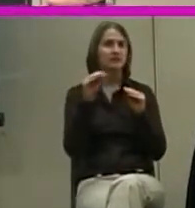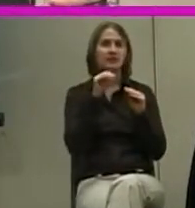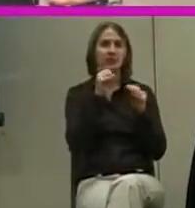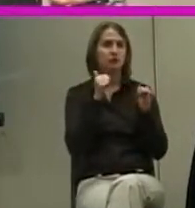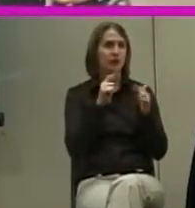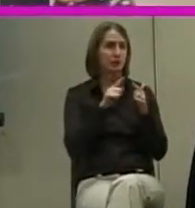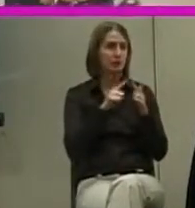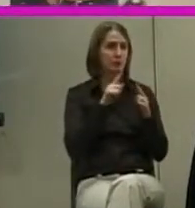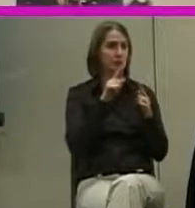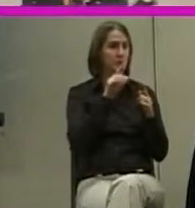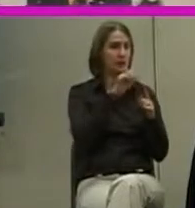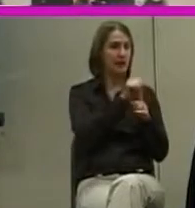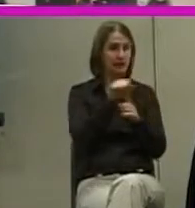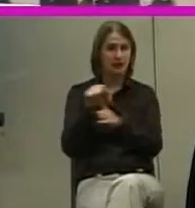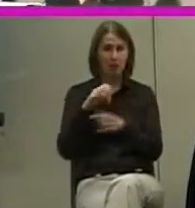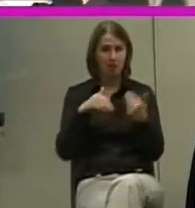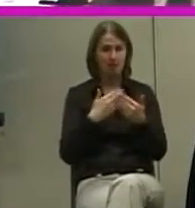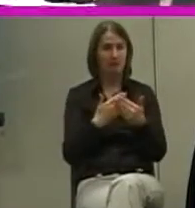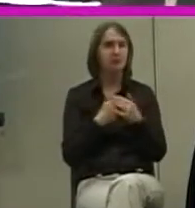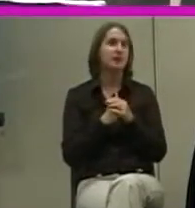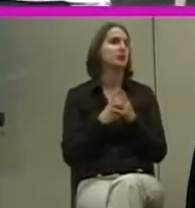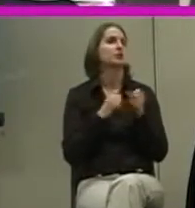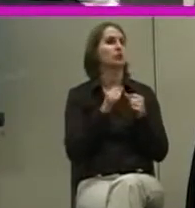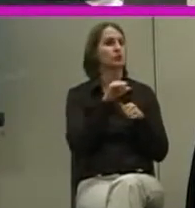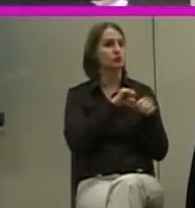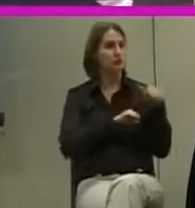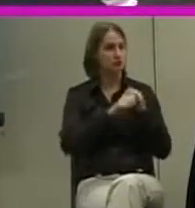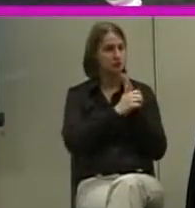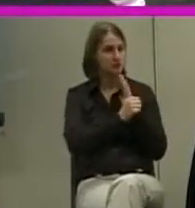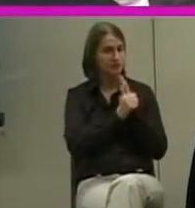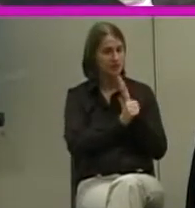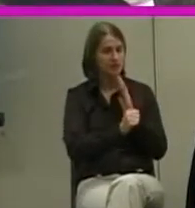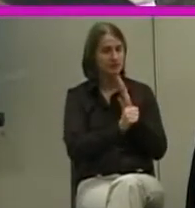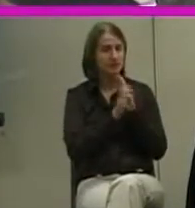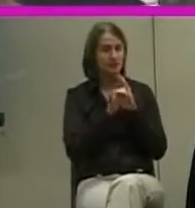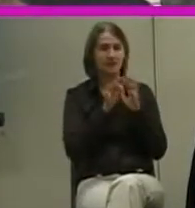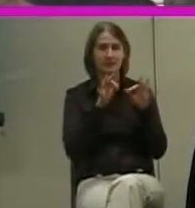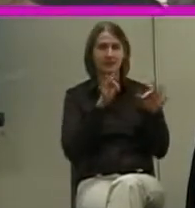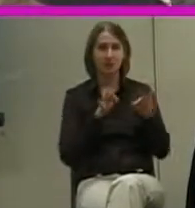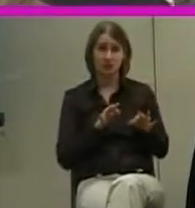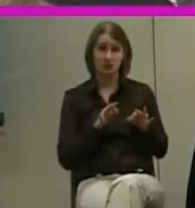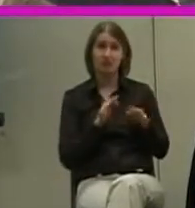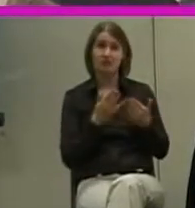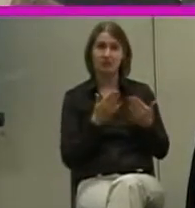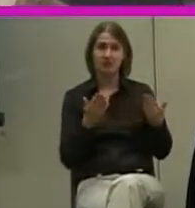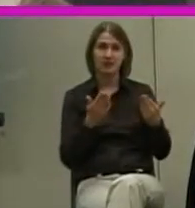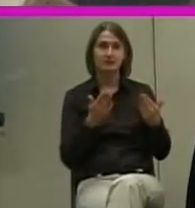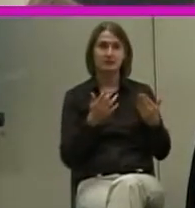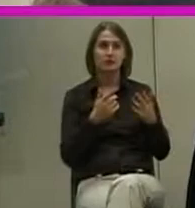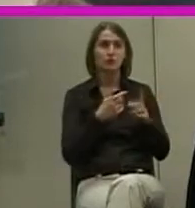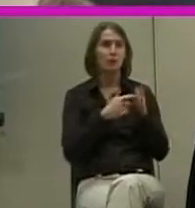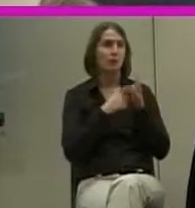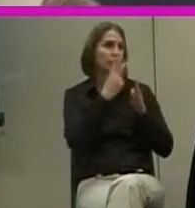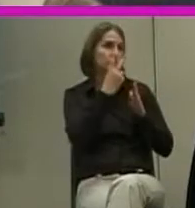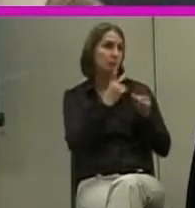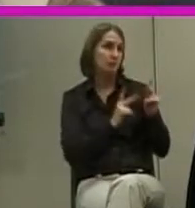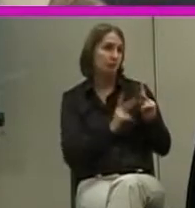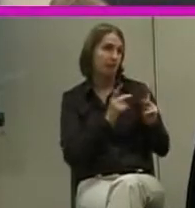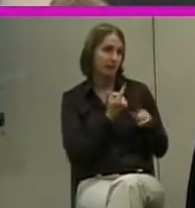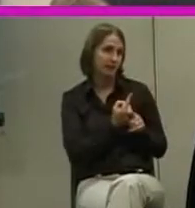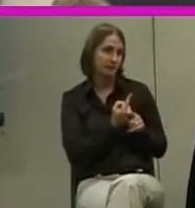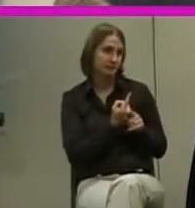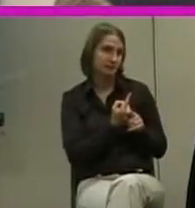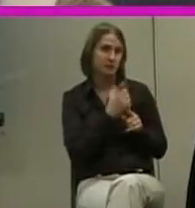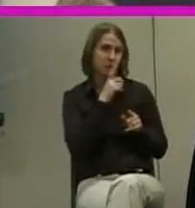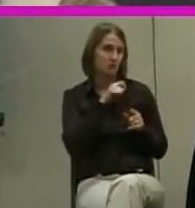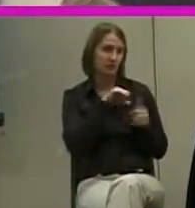hit them all? Social skills, by definition, are things that take two people. You don't